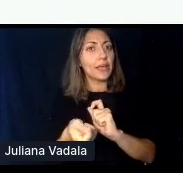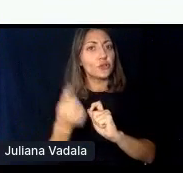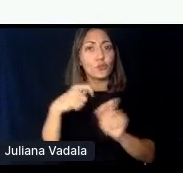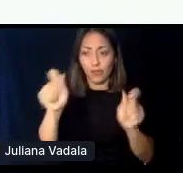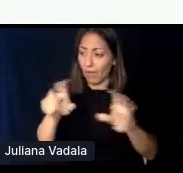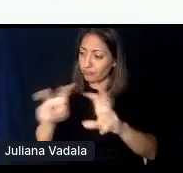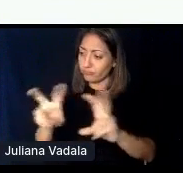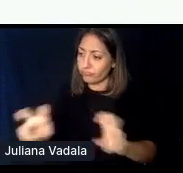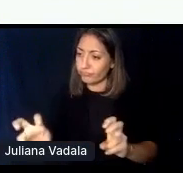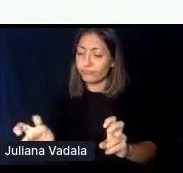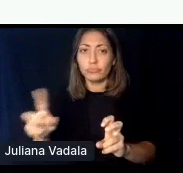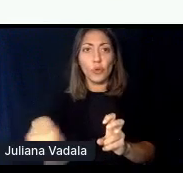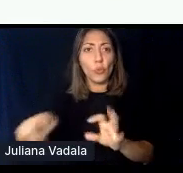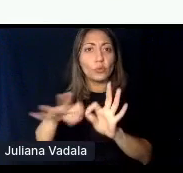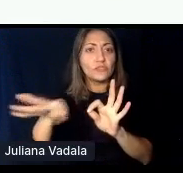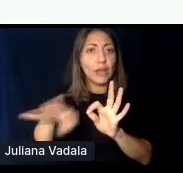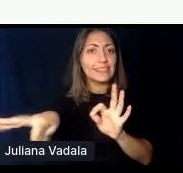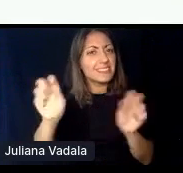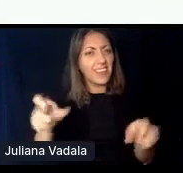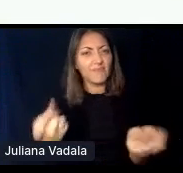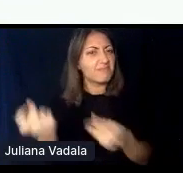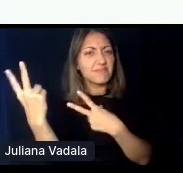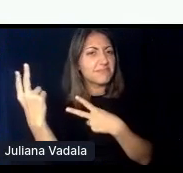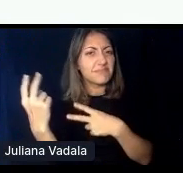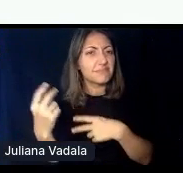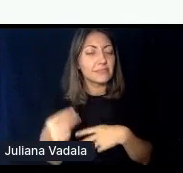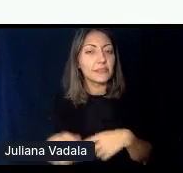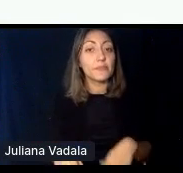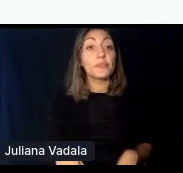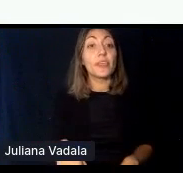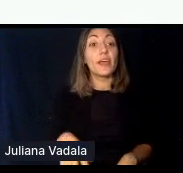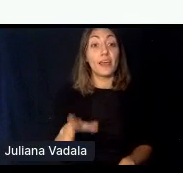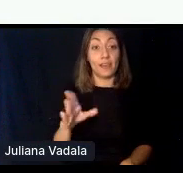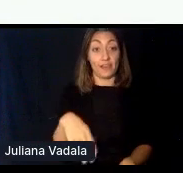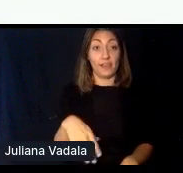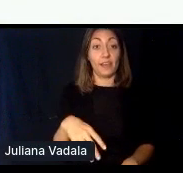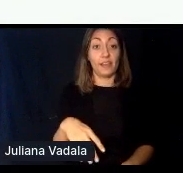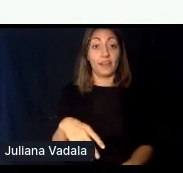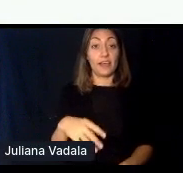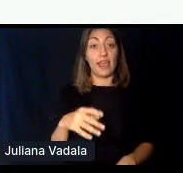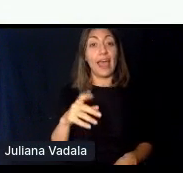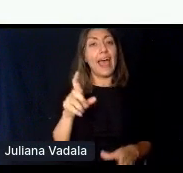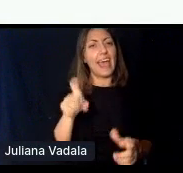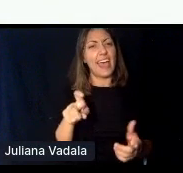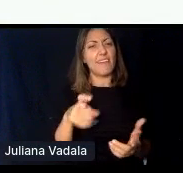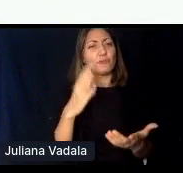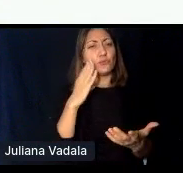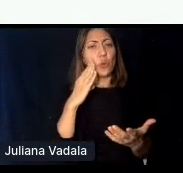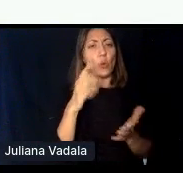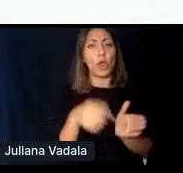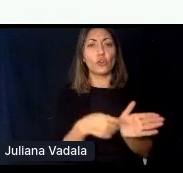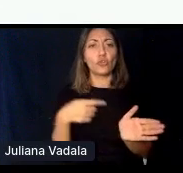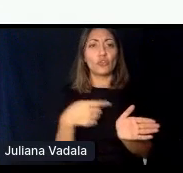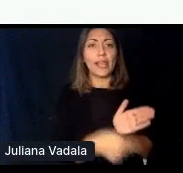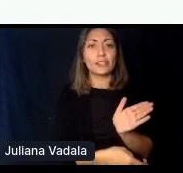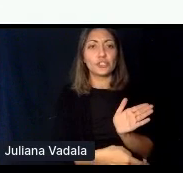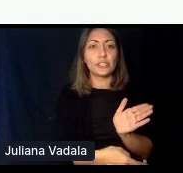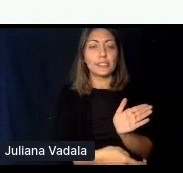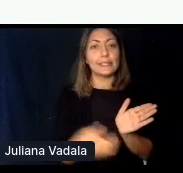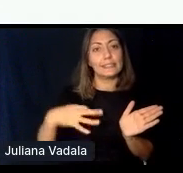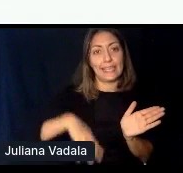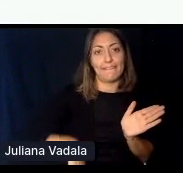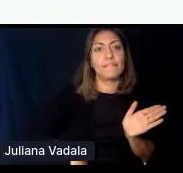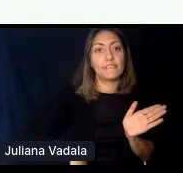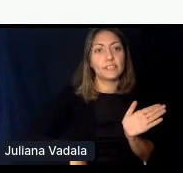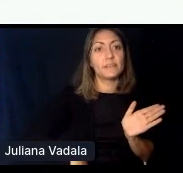the belief that correction is a gift. As much as we practice self-awareness, sometimes we learn from making